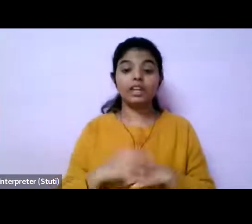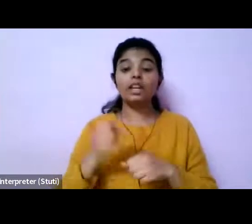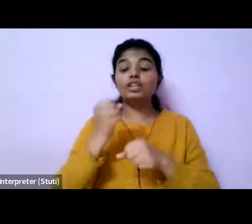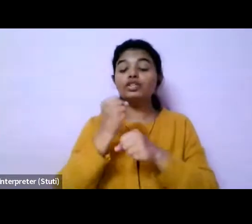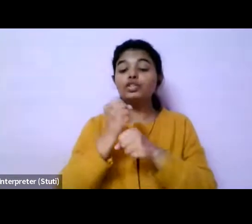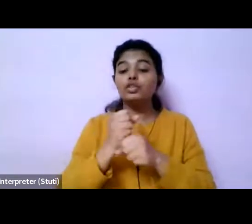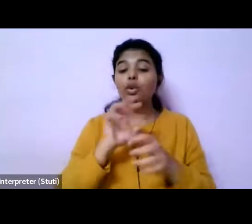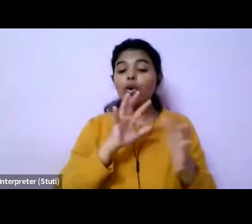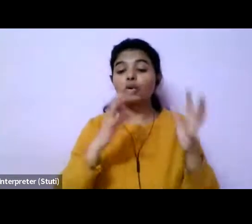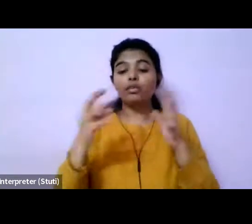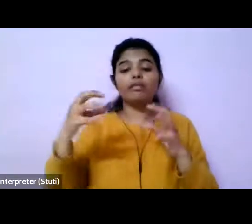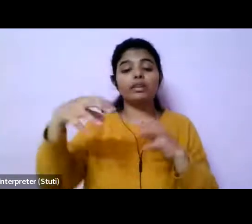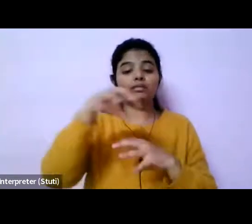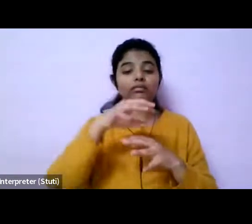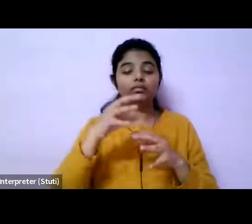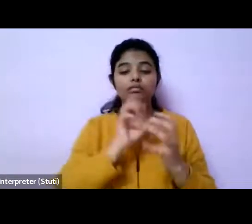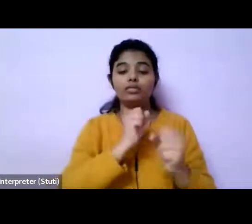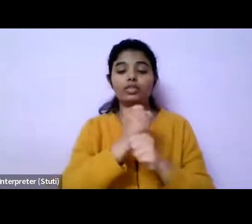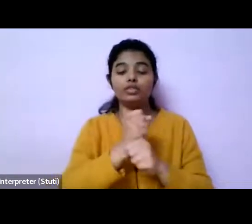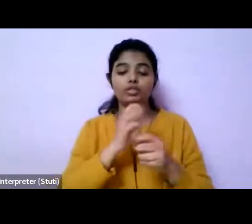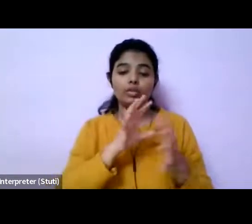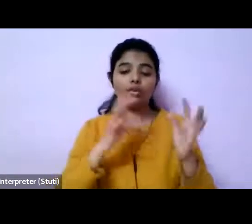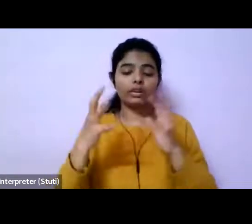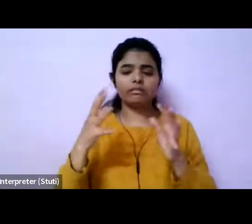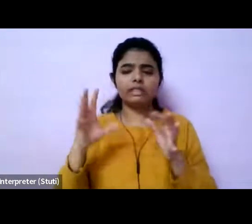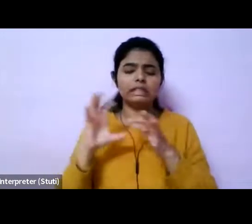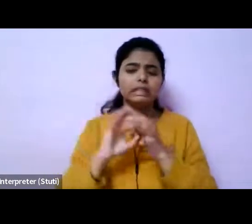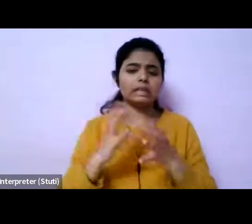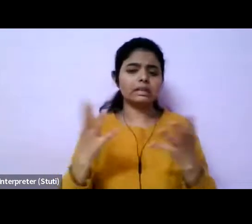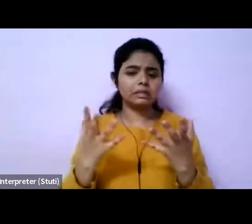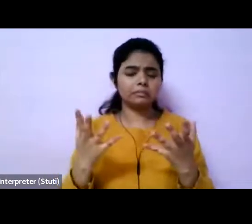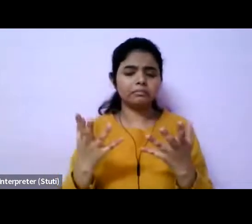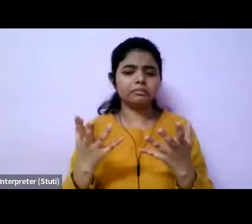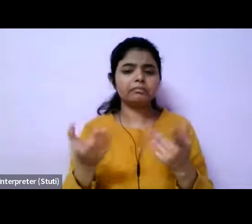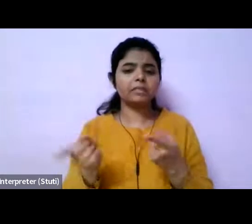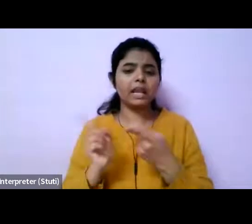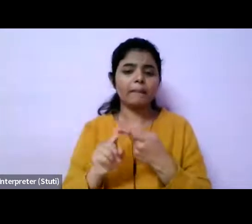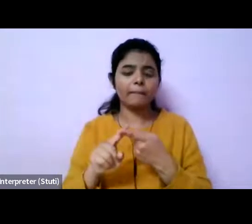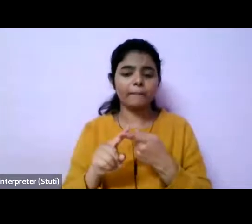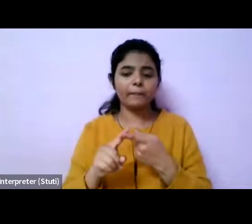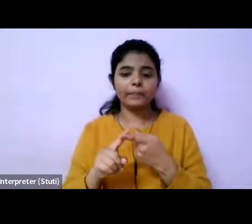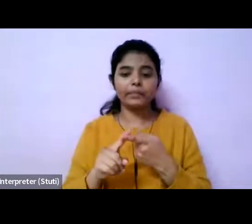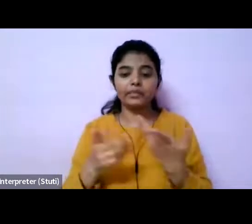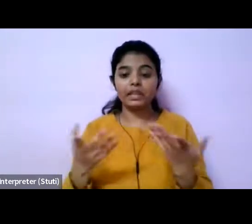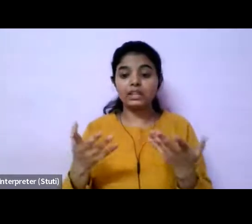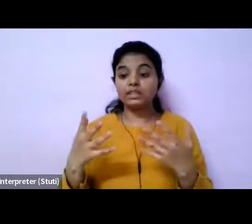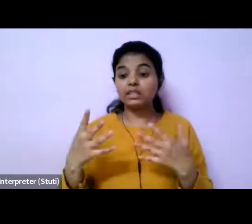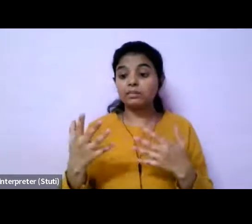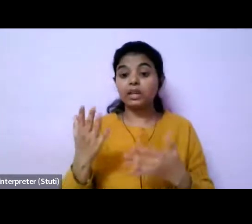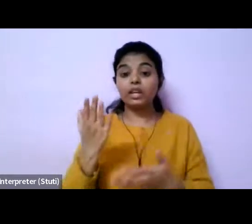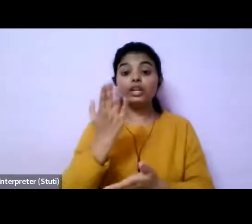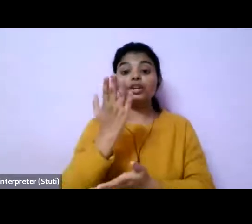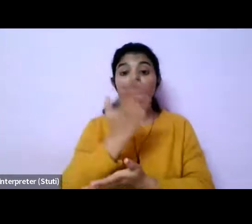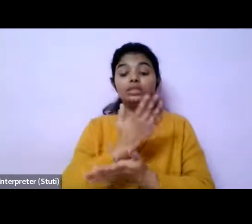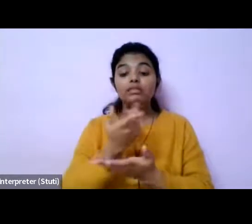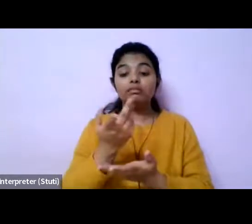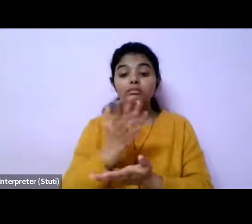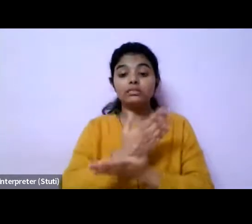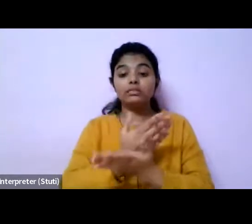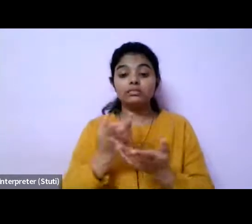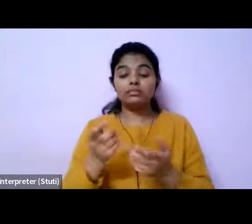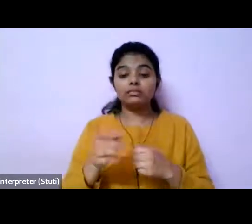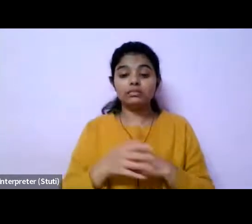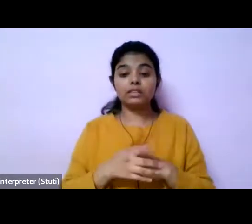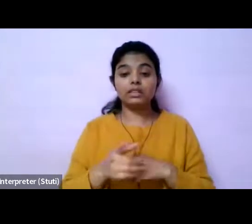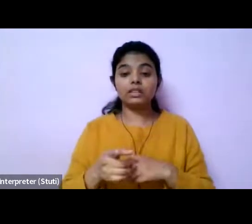widening brings in other loaded terms related to Dan, because outside he's not just a disabled man, actually. He is a